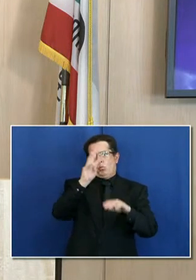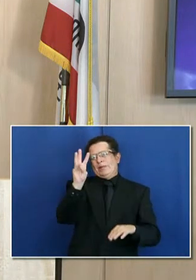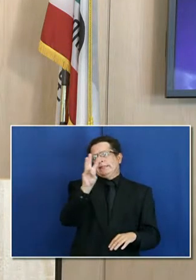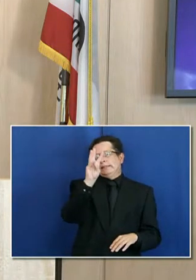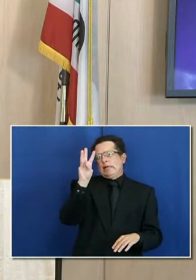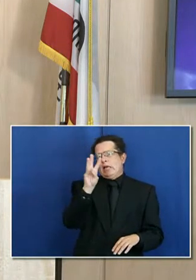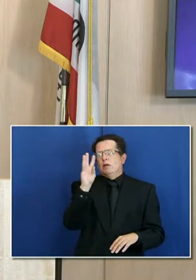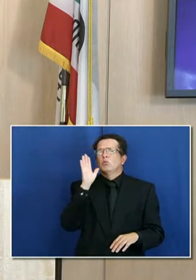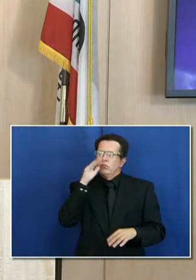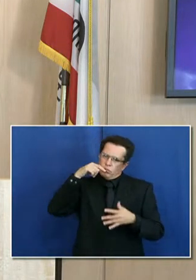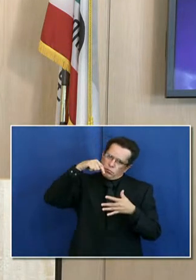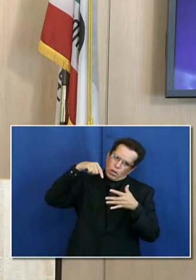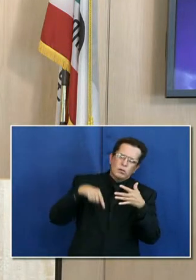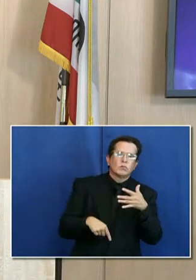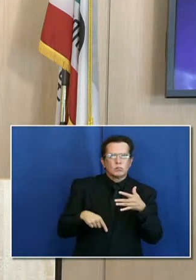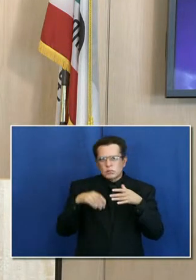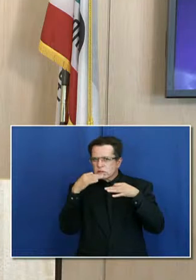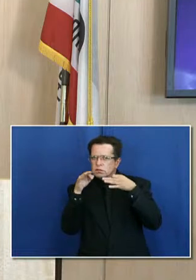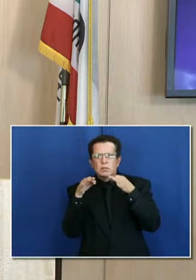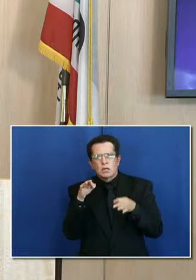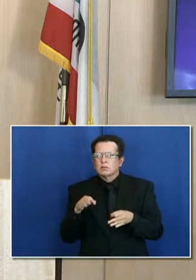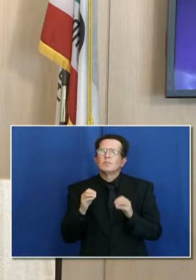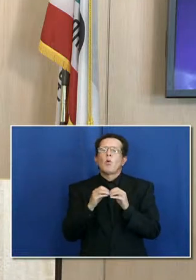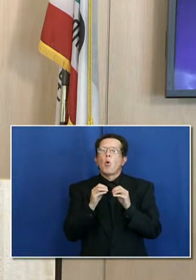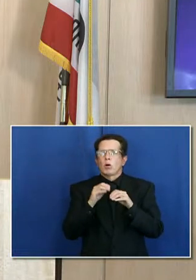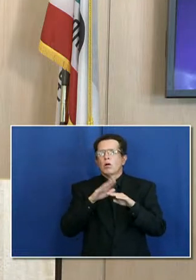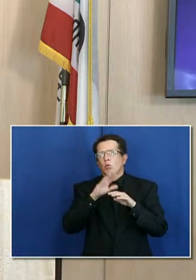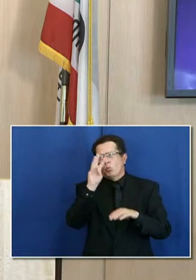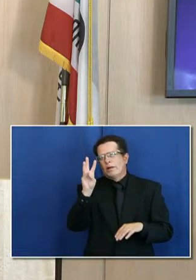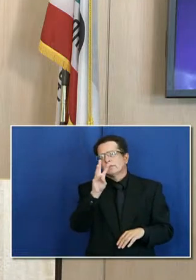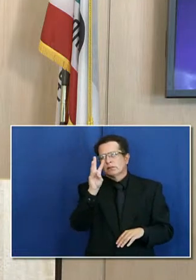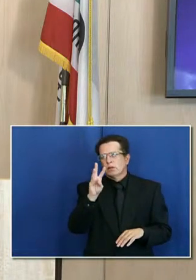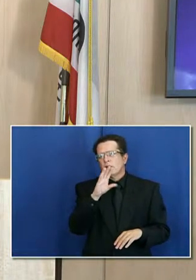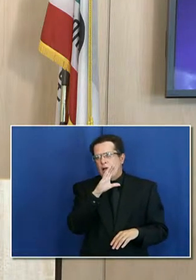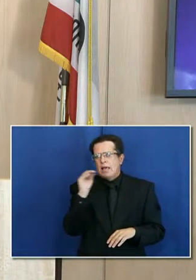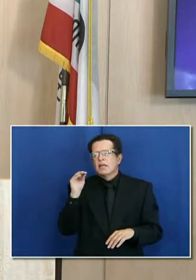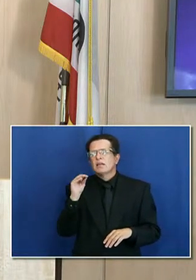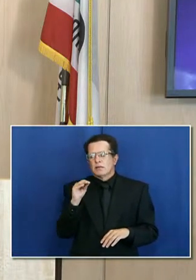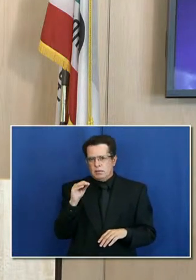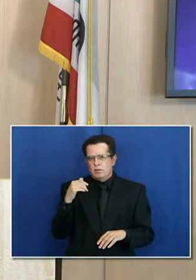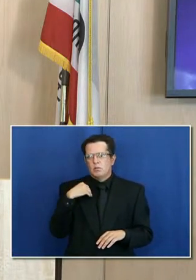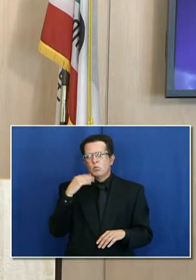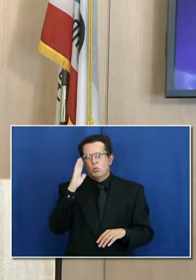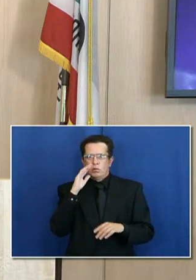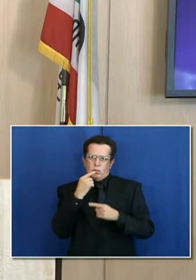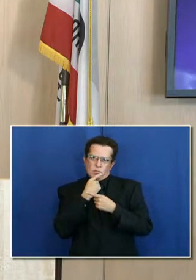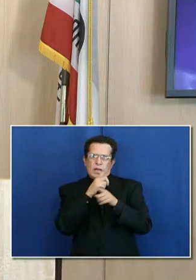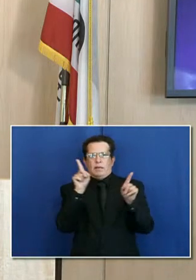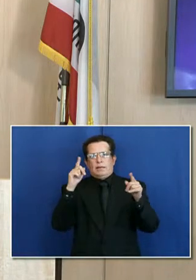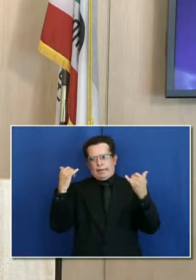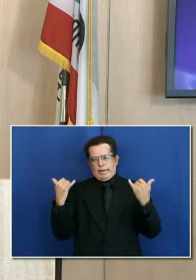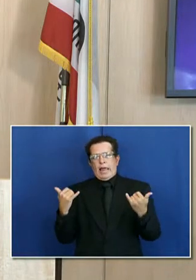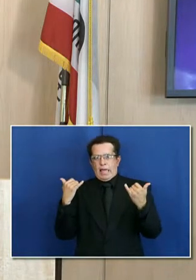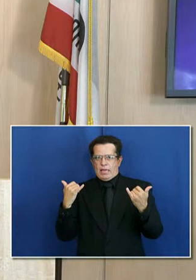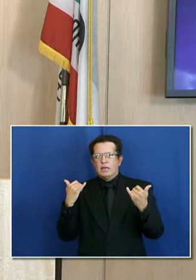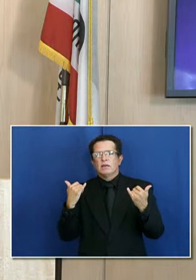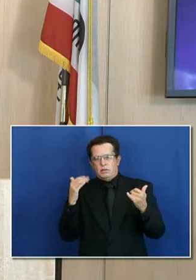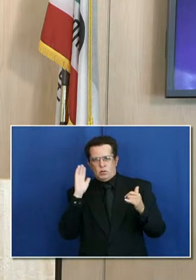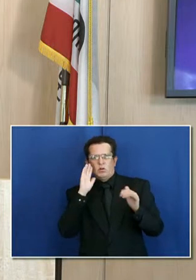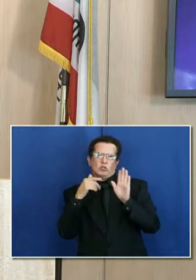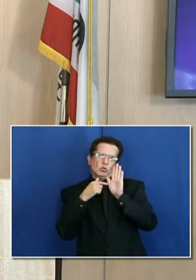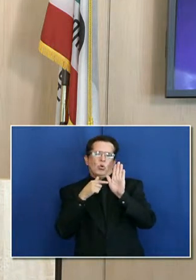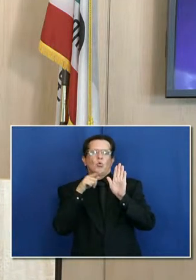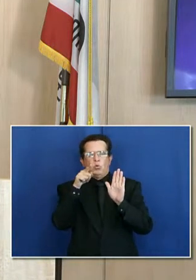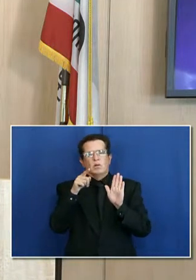Wednesday. And just as a reminder, our KHAN will be going out today that also provides that